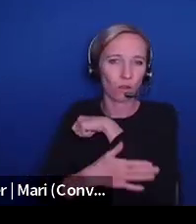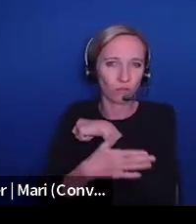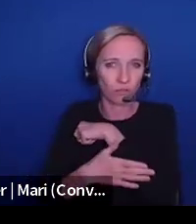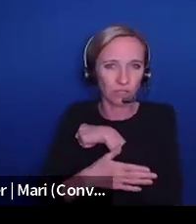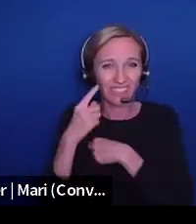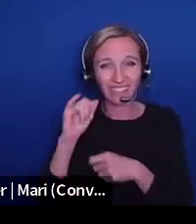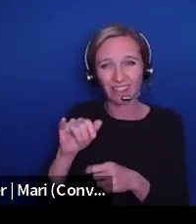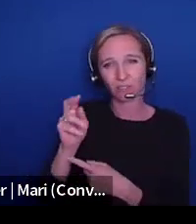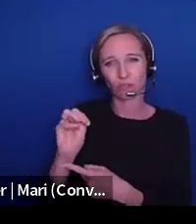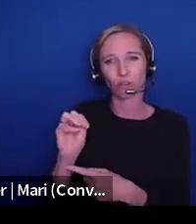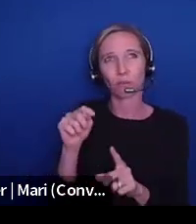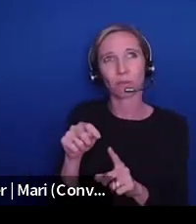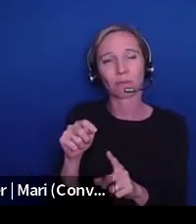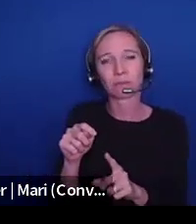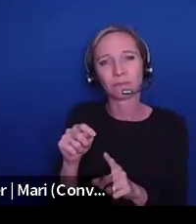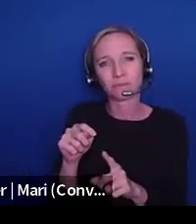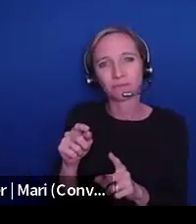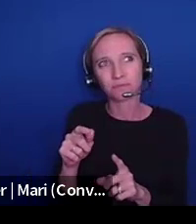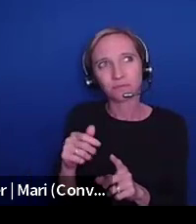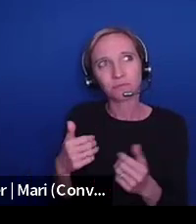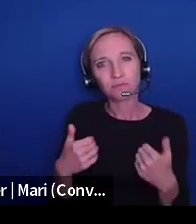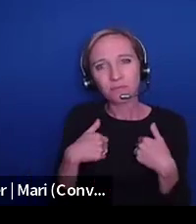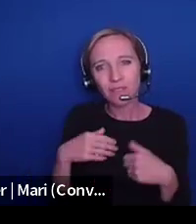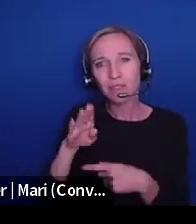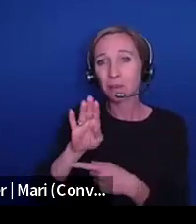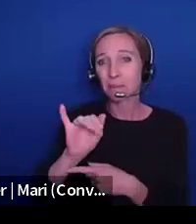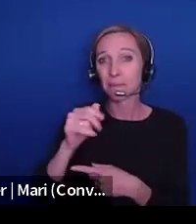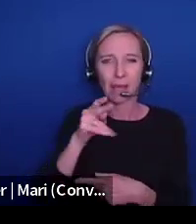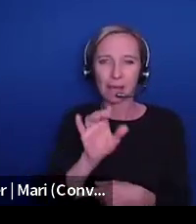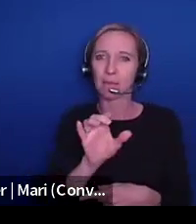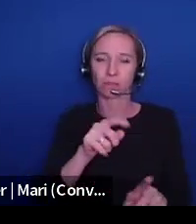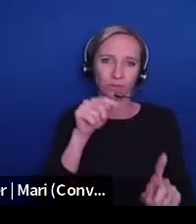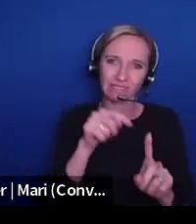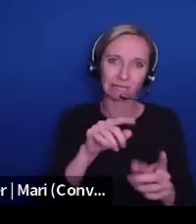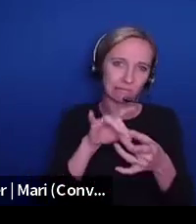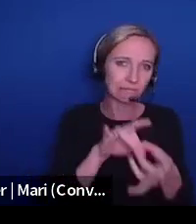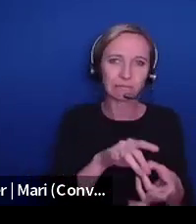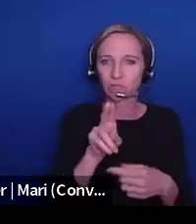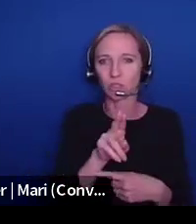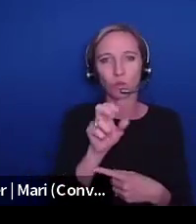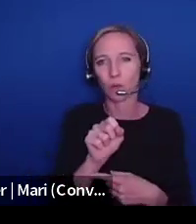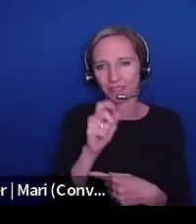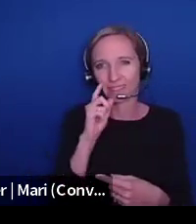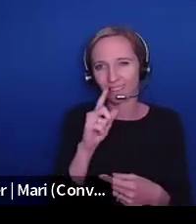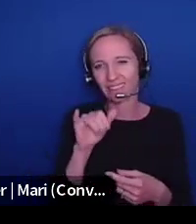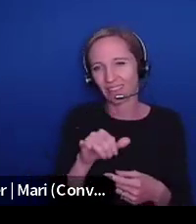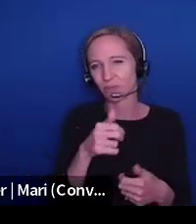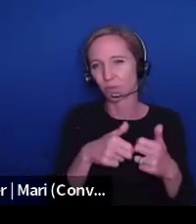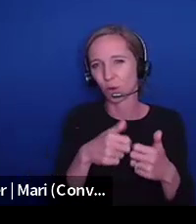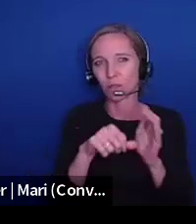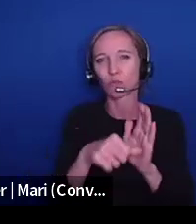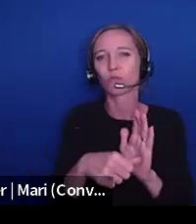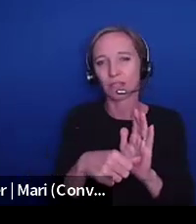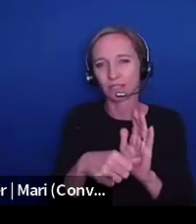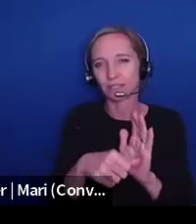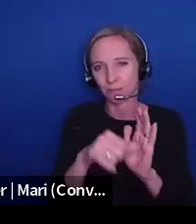that term, like having like also like having BIPOC being very US centric creates that impression. And we had a discussion